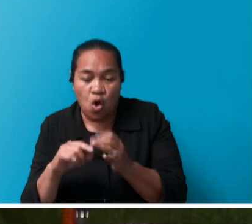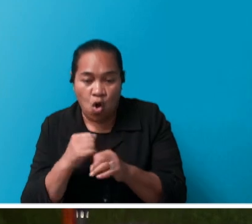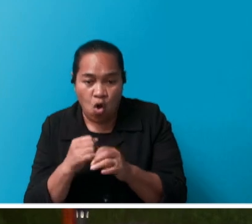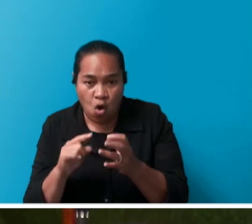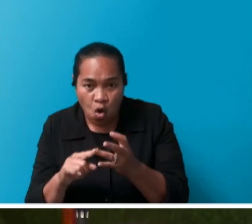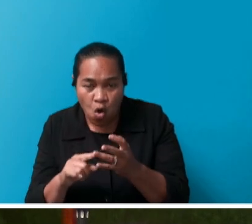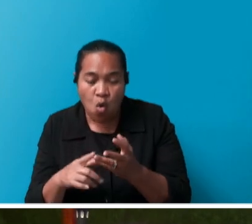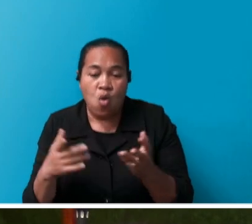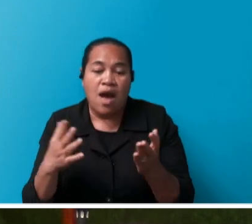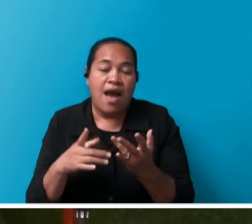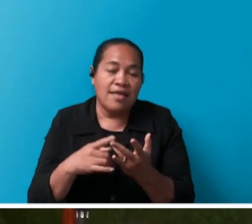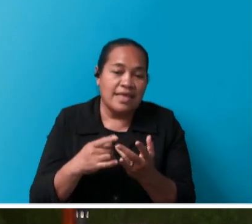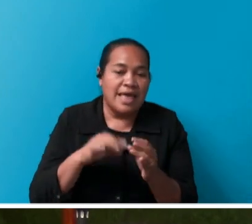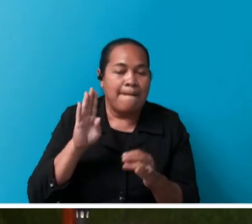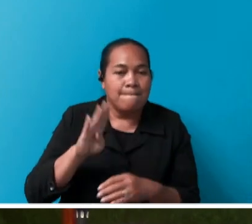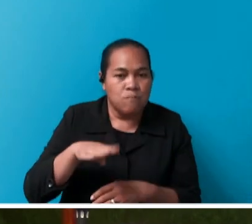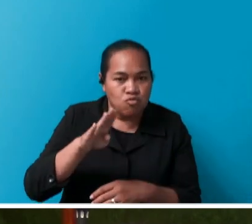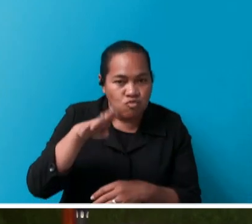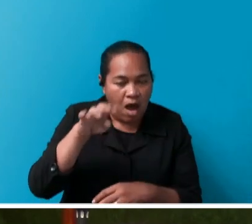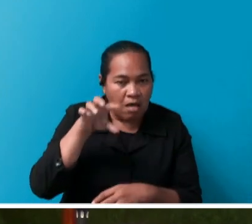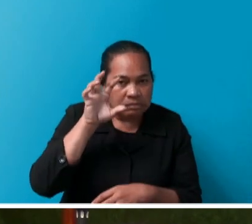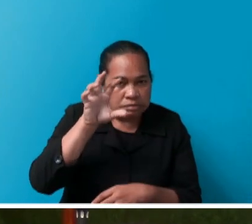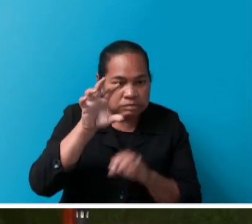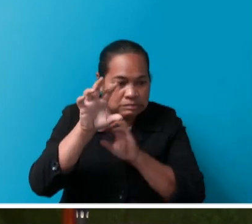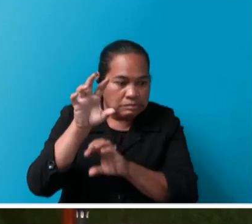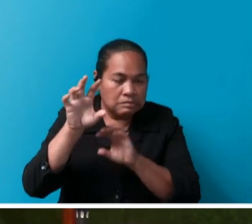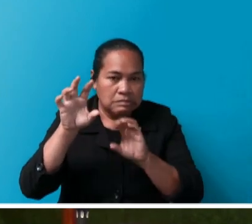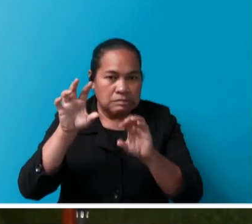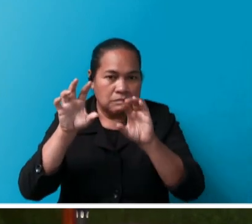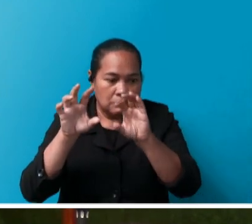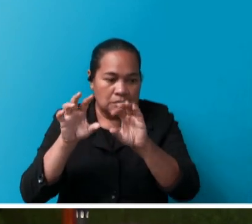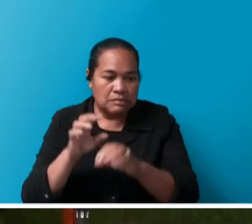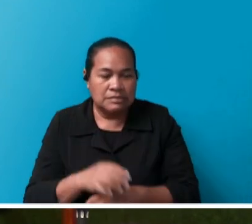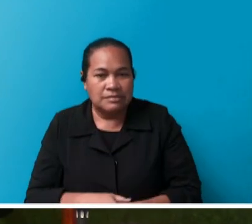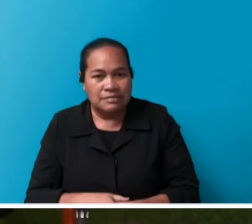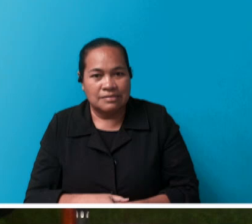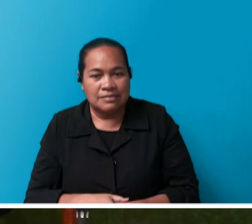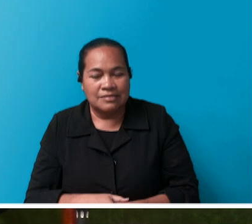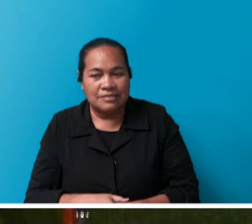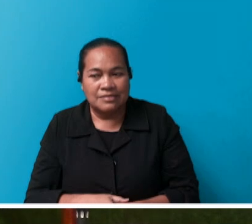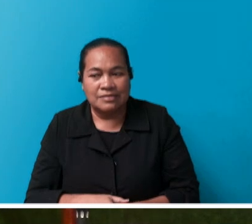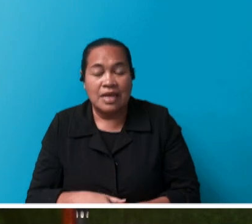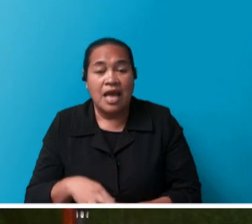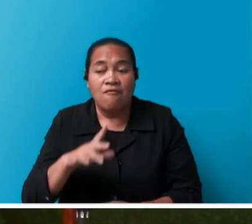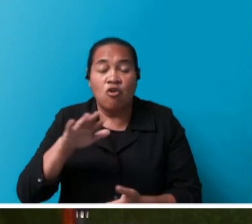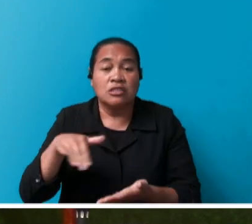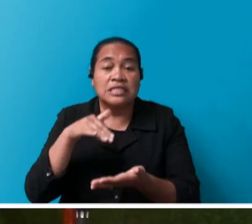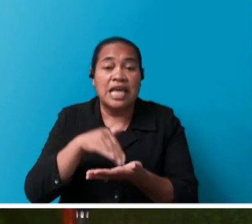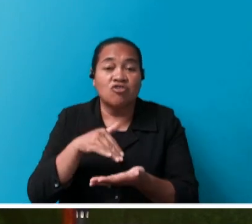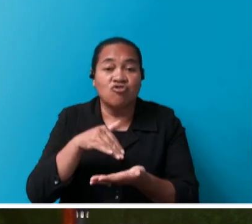Station in Bua in the Northern Division for this calendar year, Mr. Speaker, sir. For the Central Division,